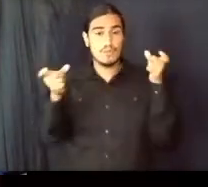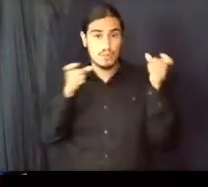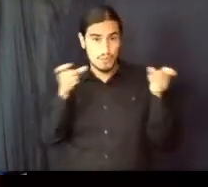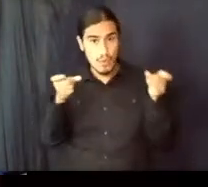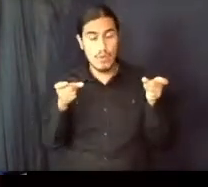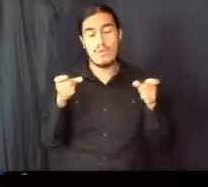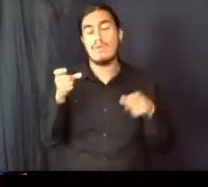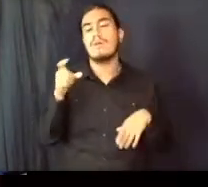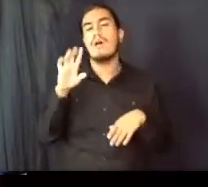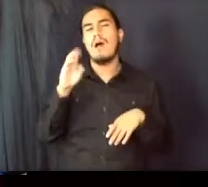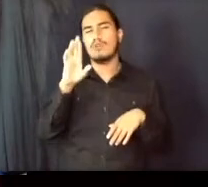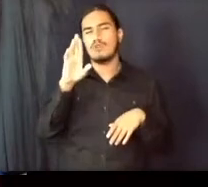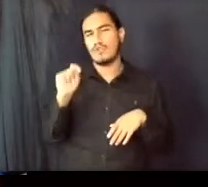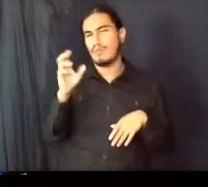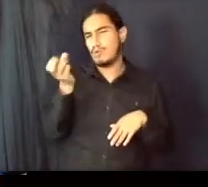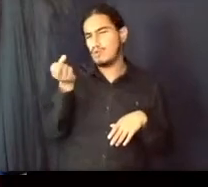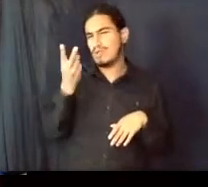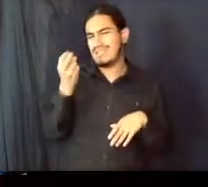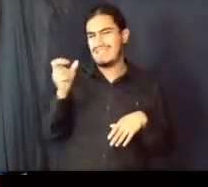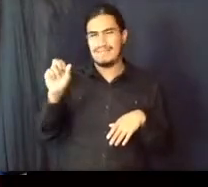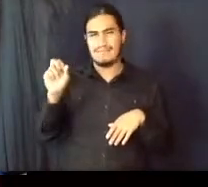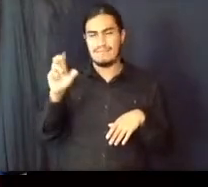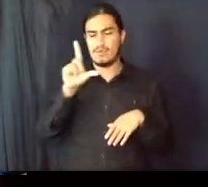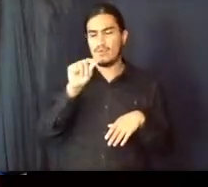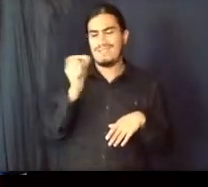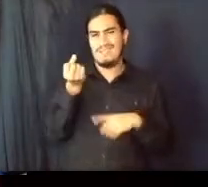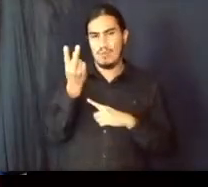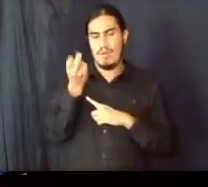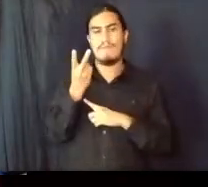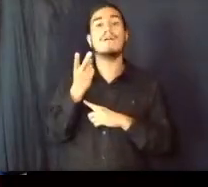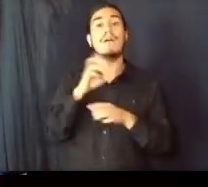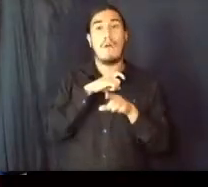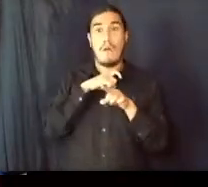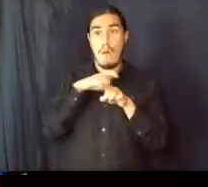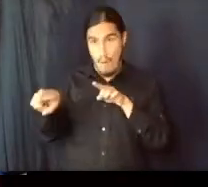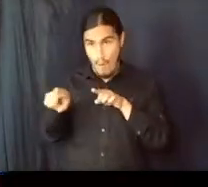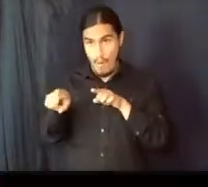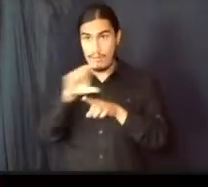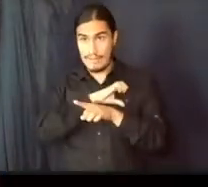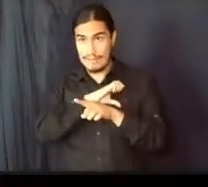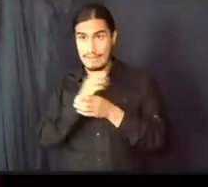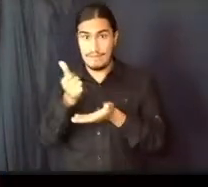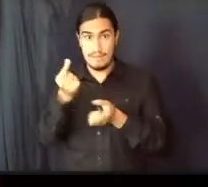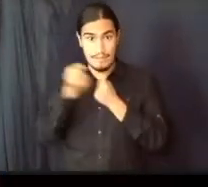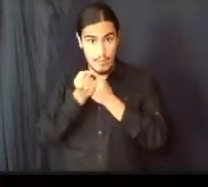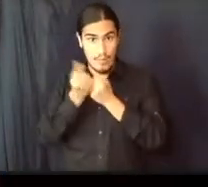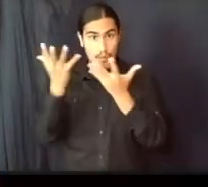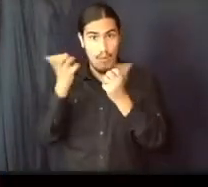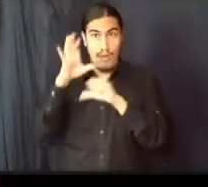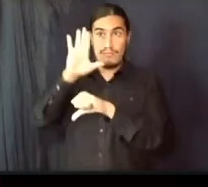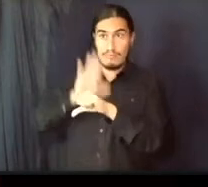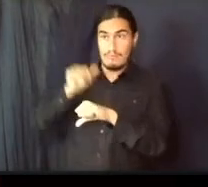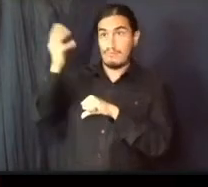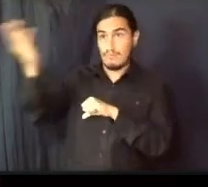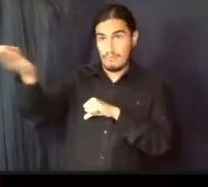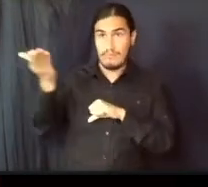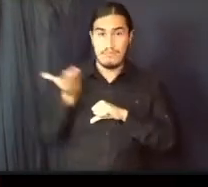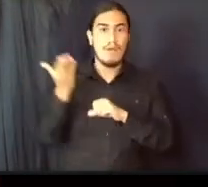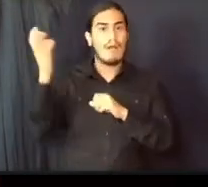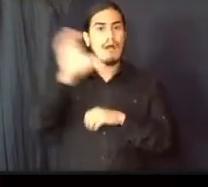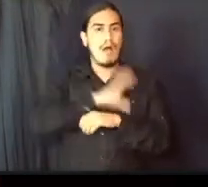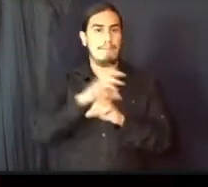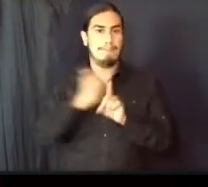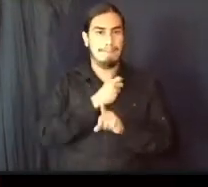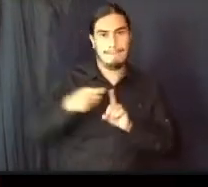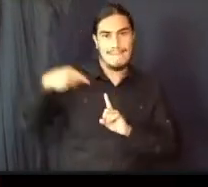October 2012, called the police and was then beaten by the police. He called for support in front of his wife and 3-year-old son.